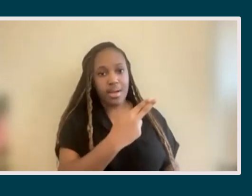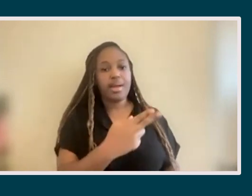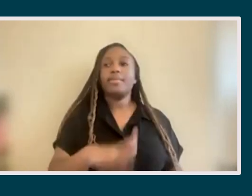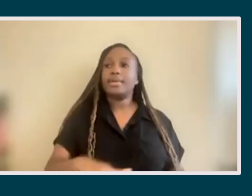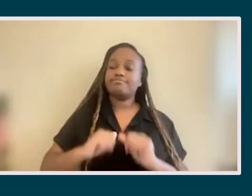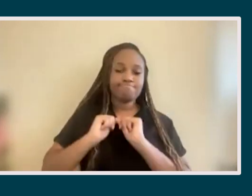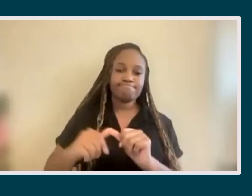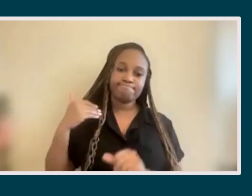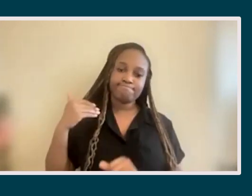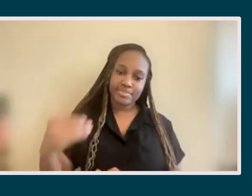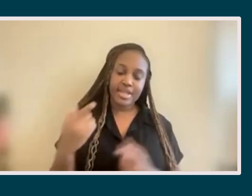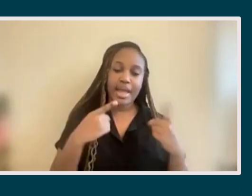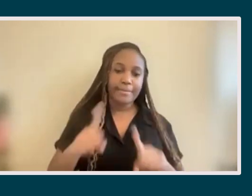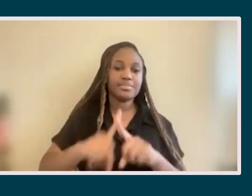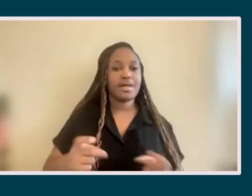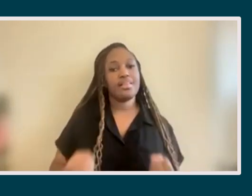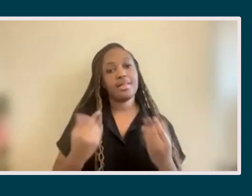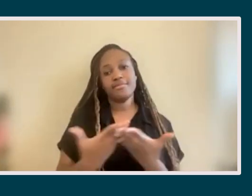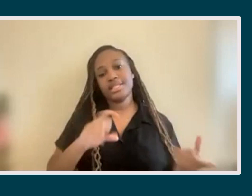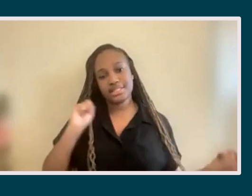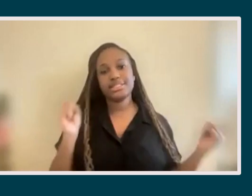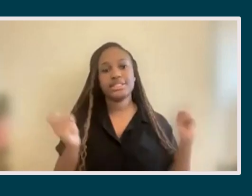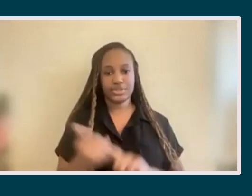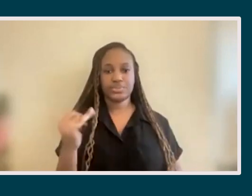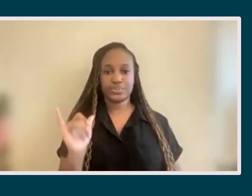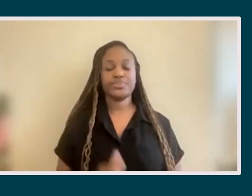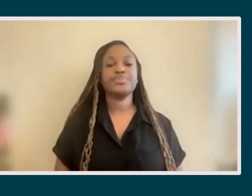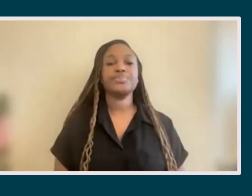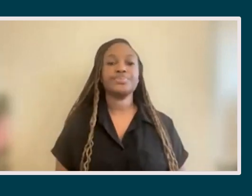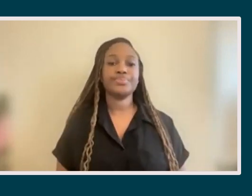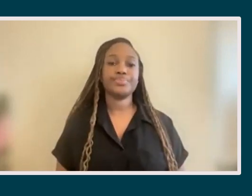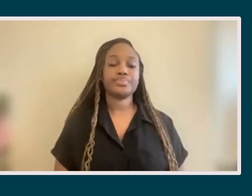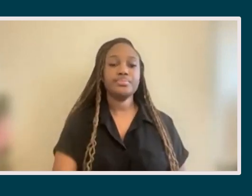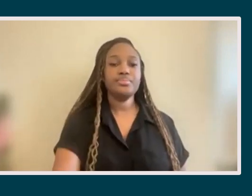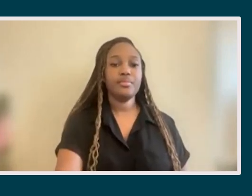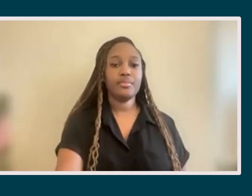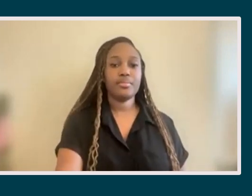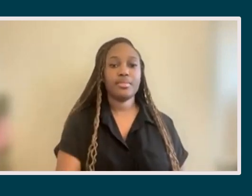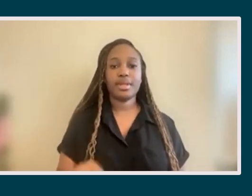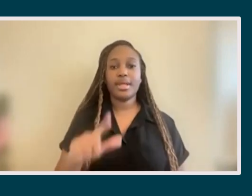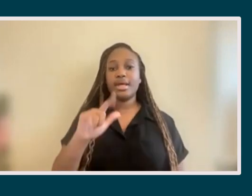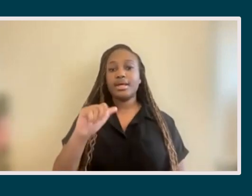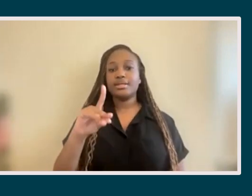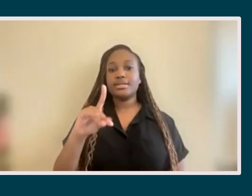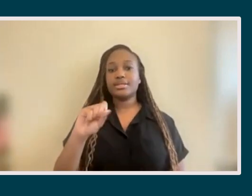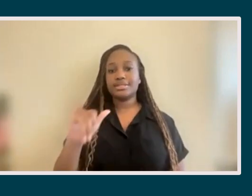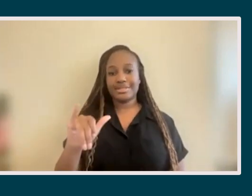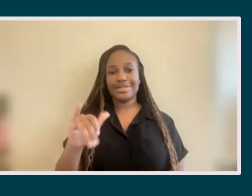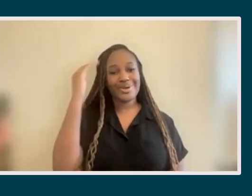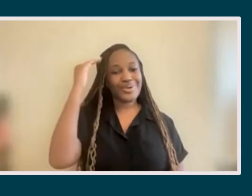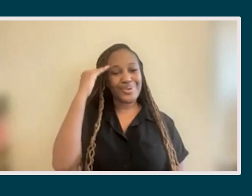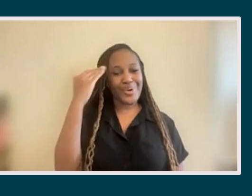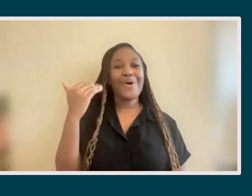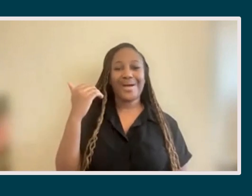changed. Yeah, this is Lindsey. Knowing that Auntie Barb, she does strike me as a person that would